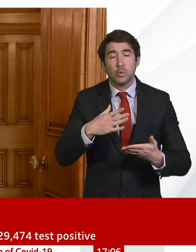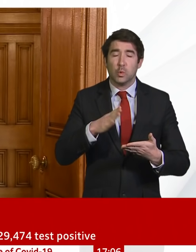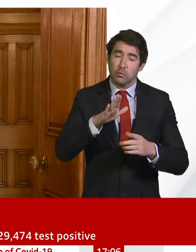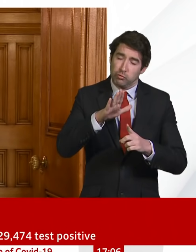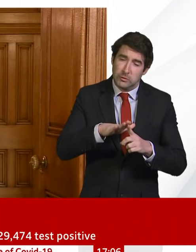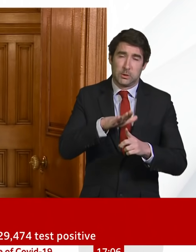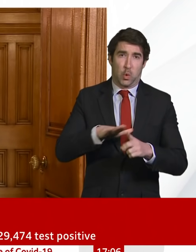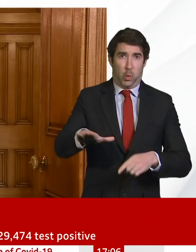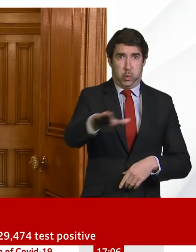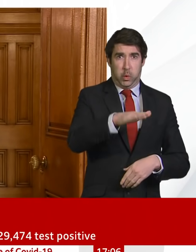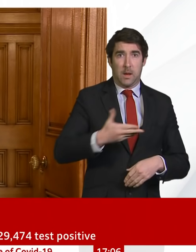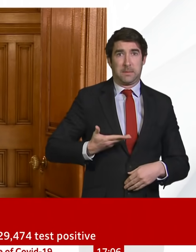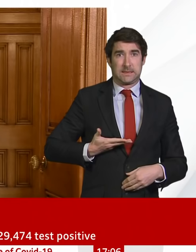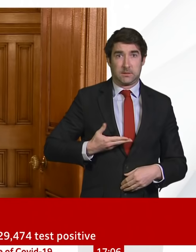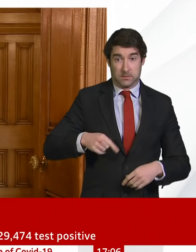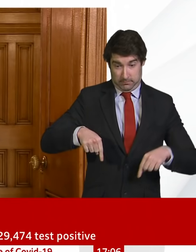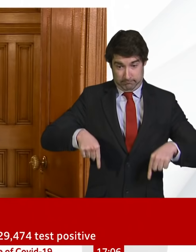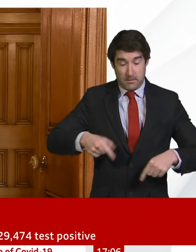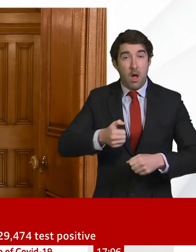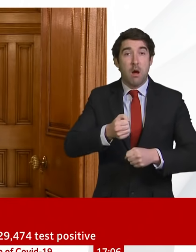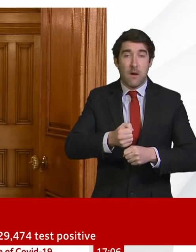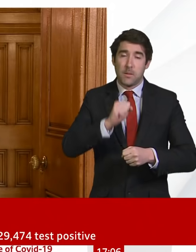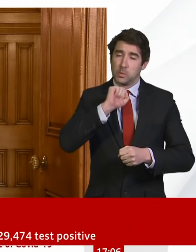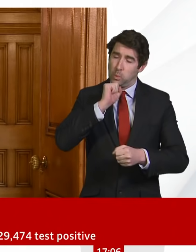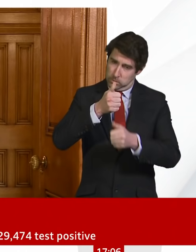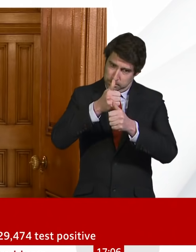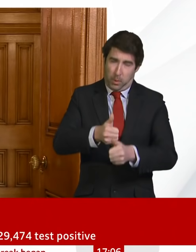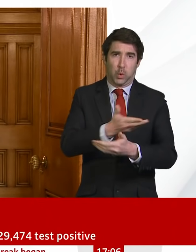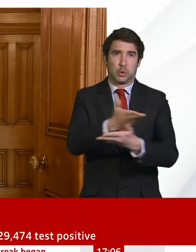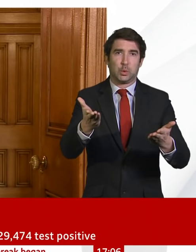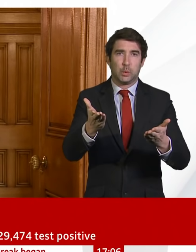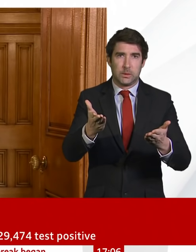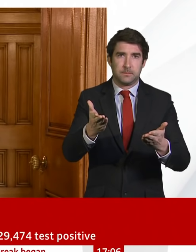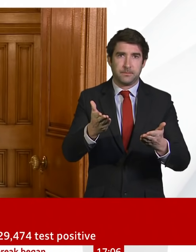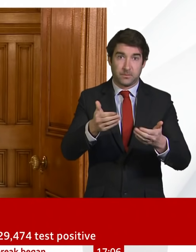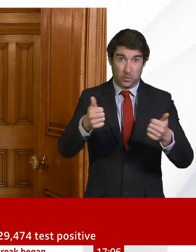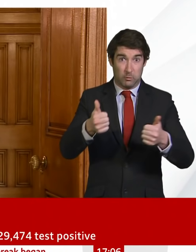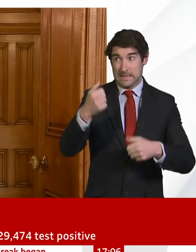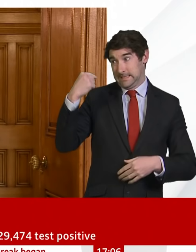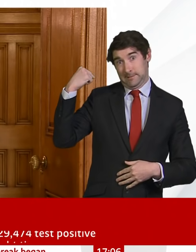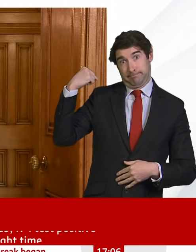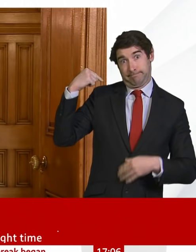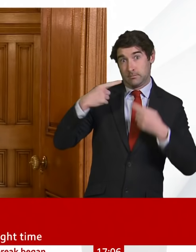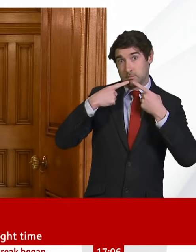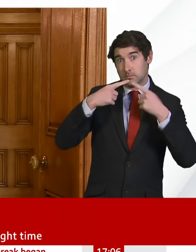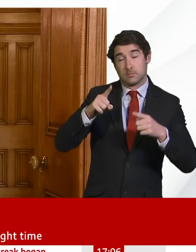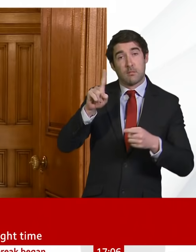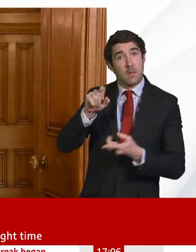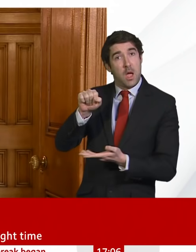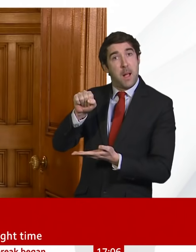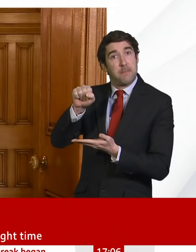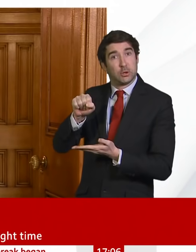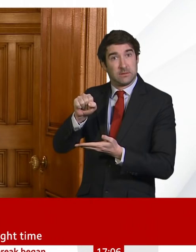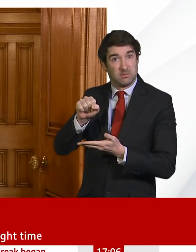our businesses. We have already taken unprecedented action to support businesses, safeguard jobs,